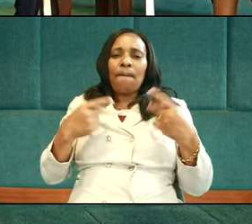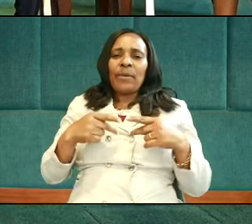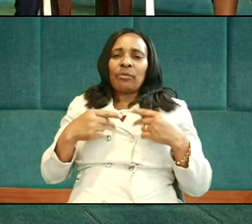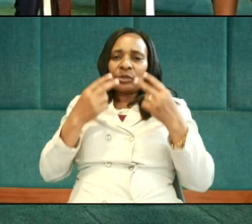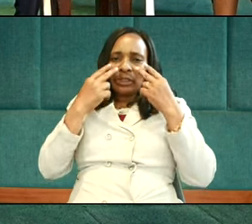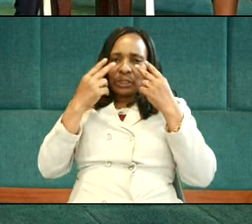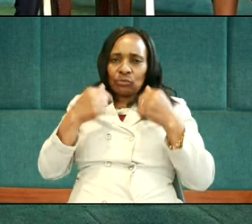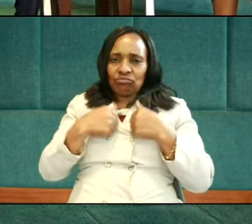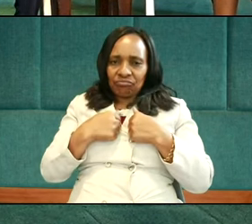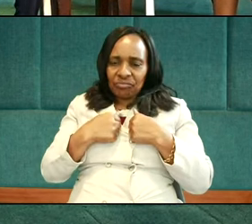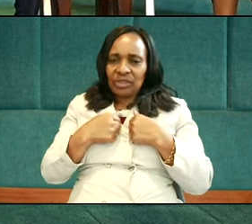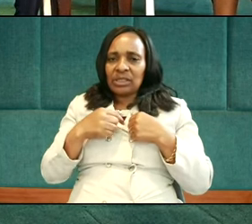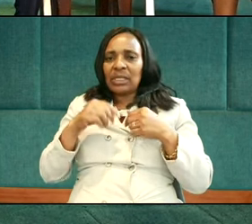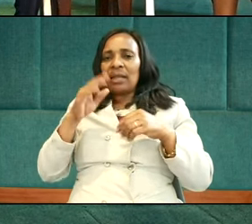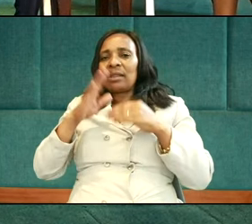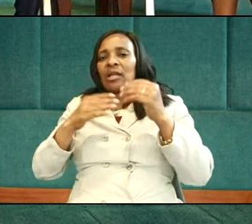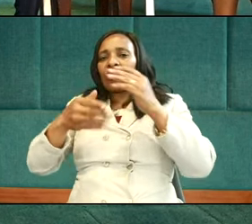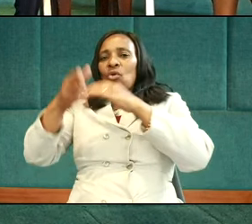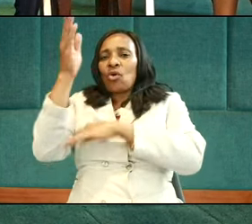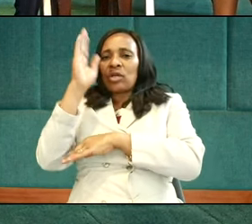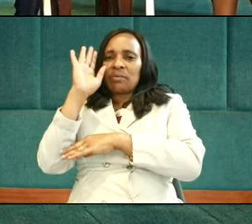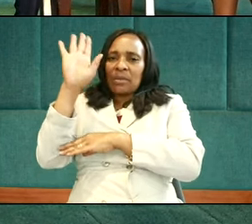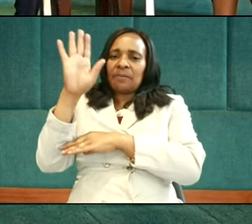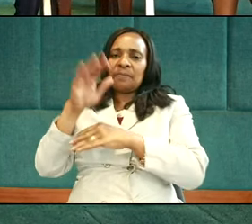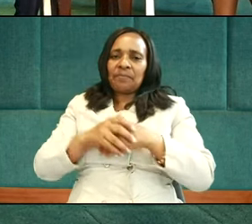you instead of on God.